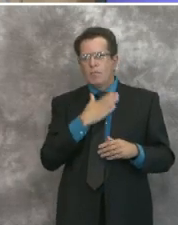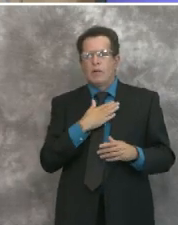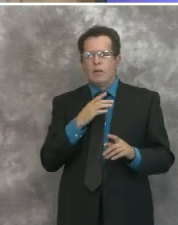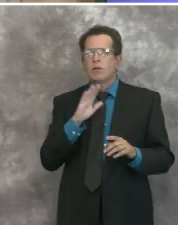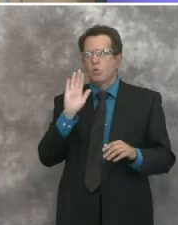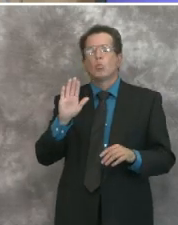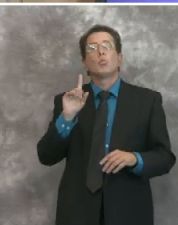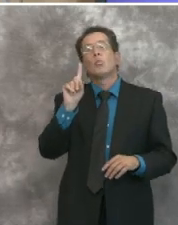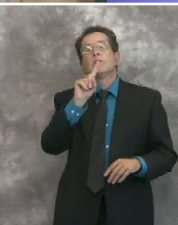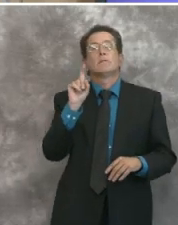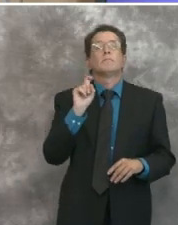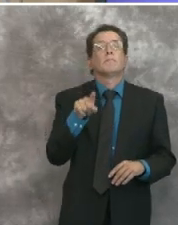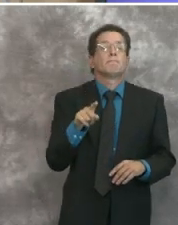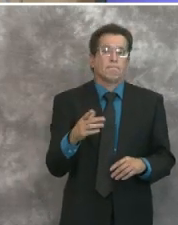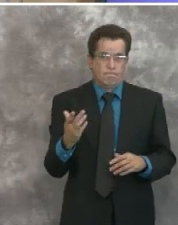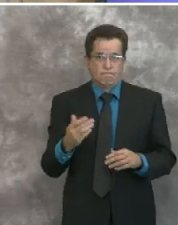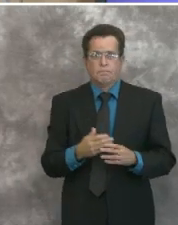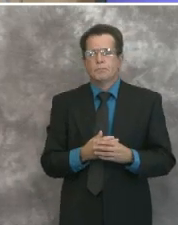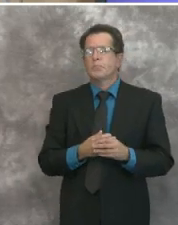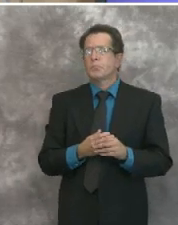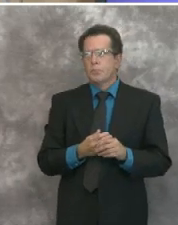There you go.